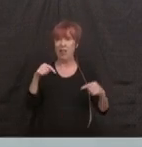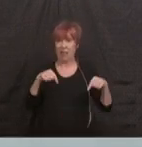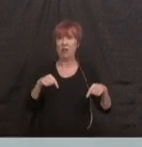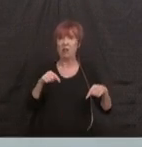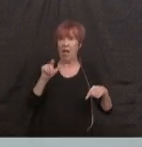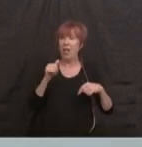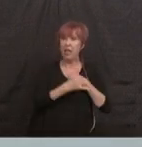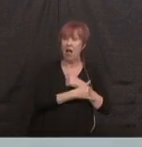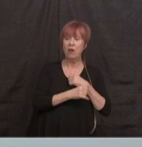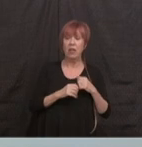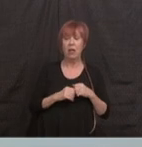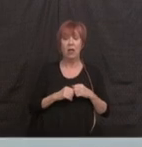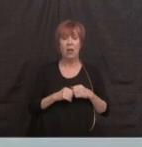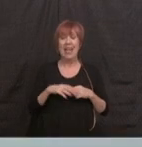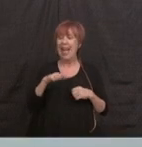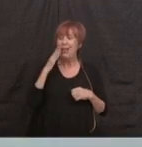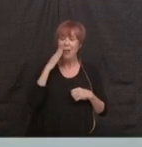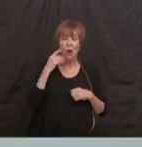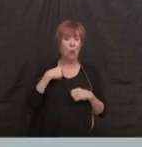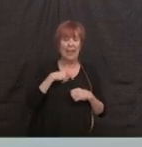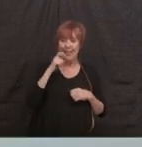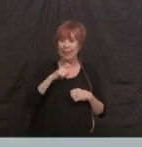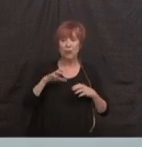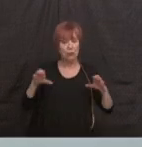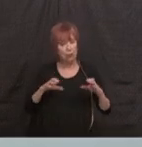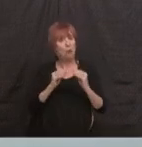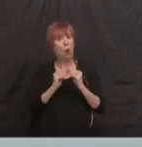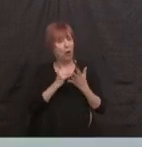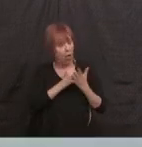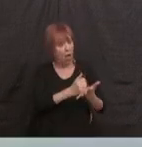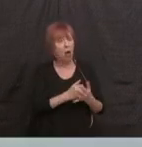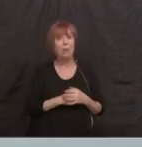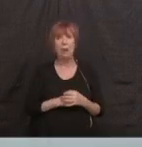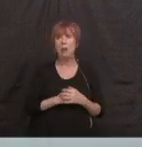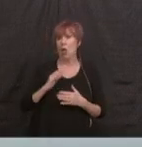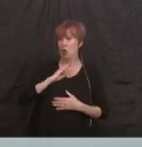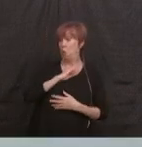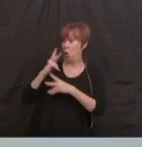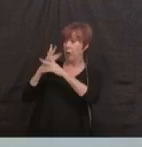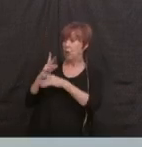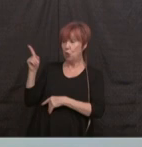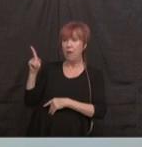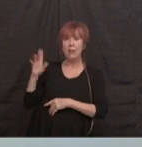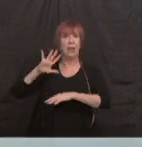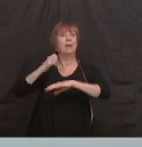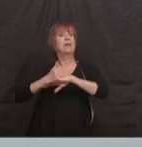County. And, you know, we need to do more on that. Our board of supervisors have put